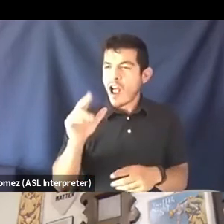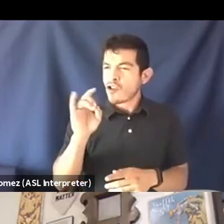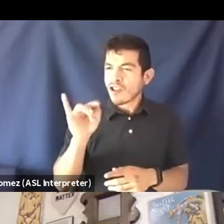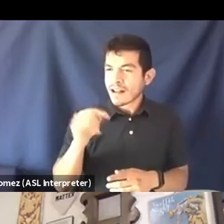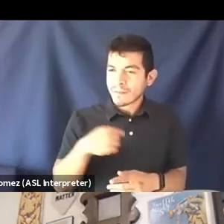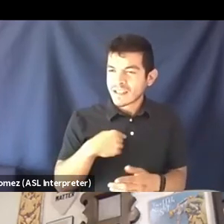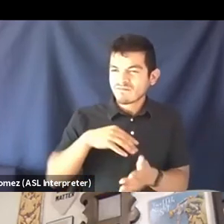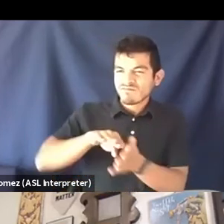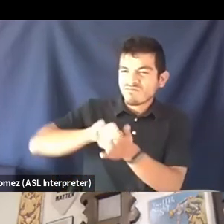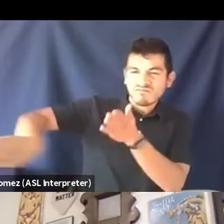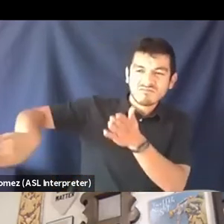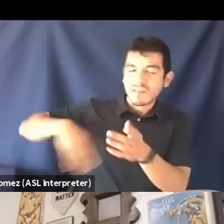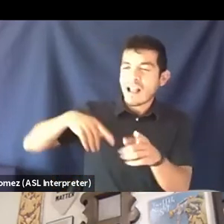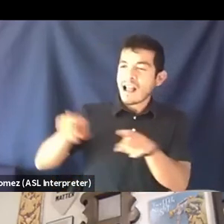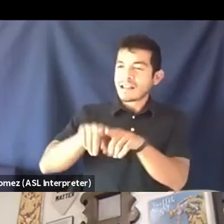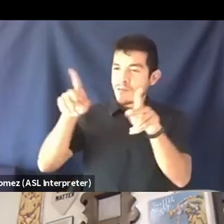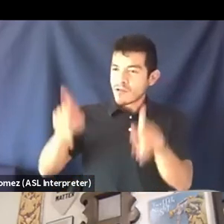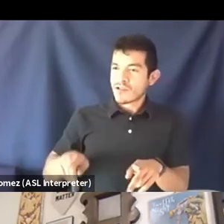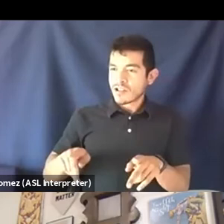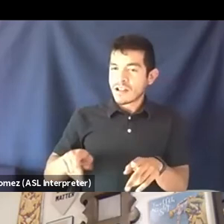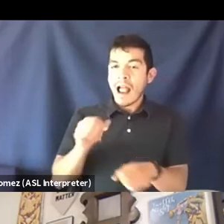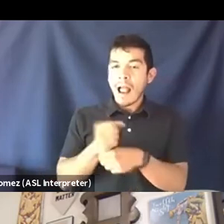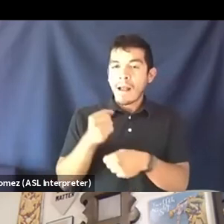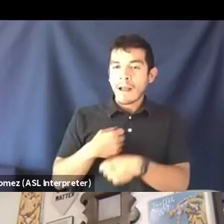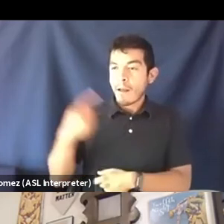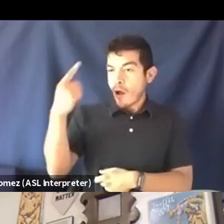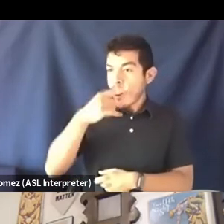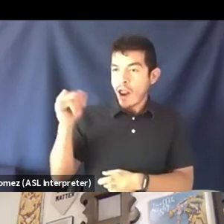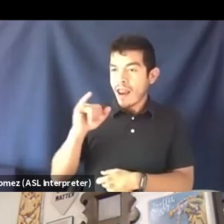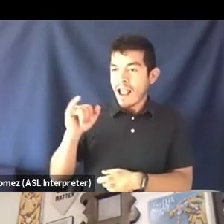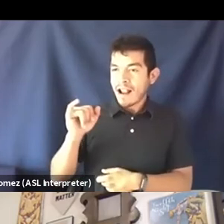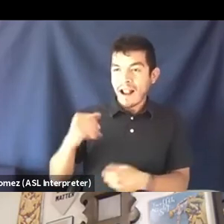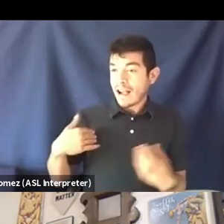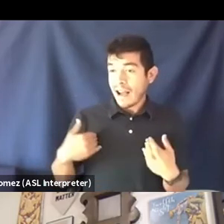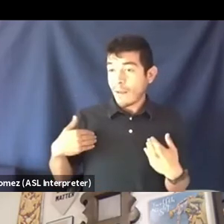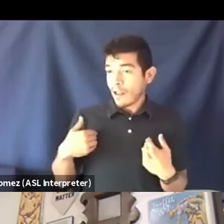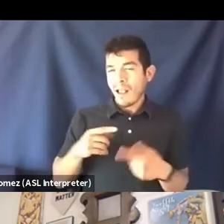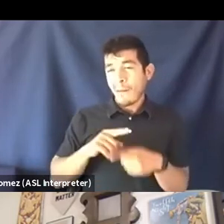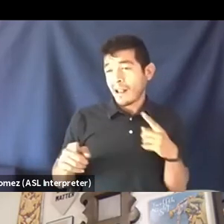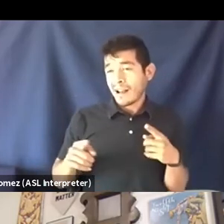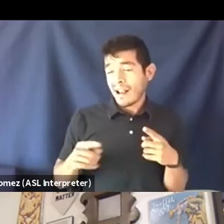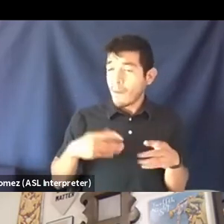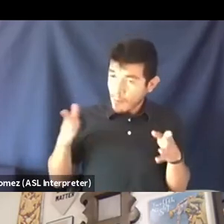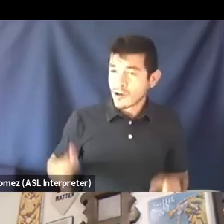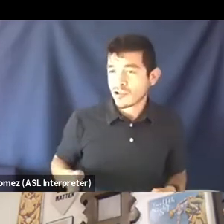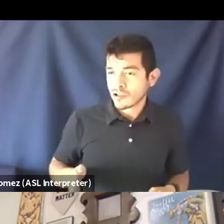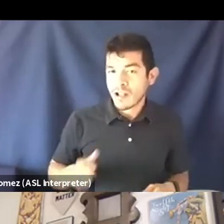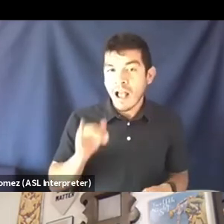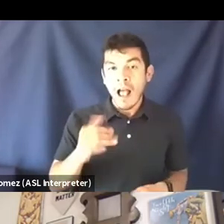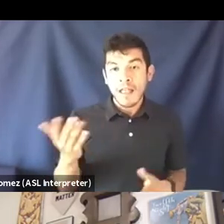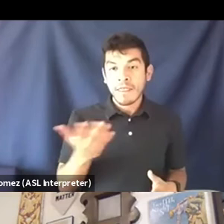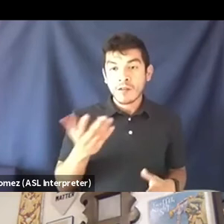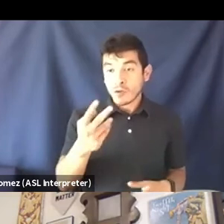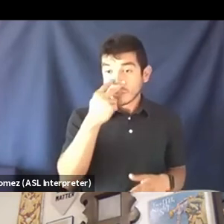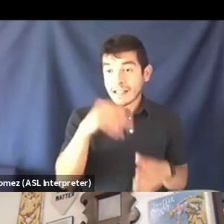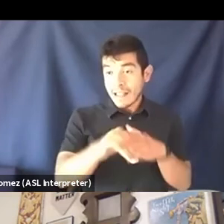me as an individual and make me look a certain way. But that's what happens. And so that's what you were seeing in that